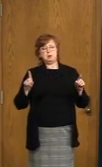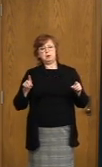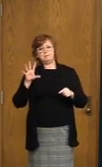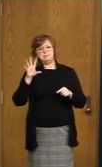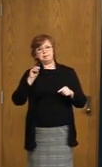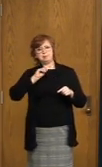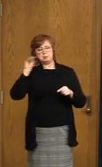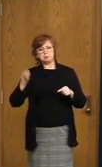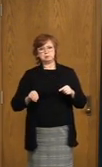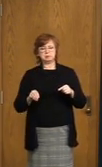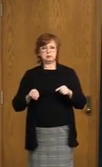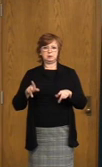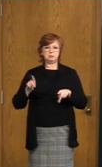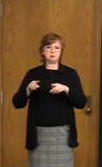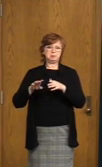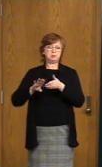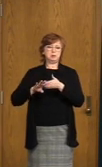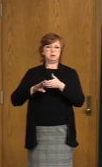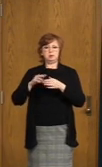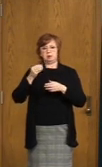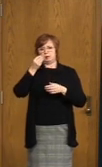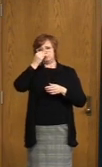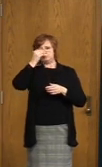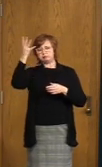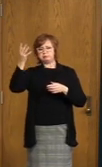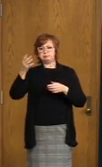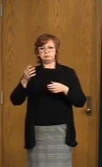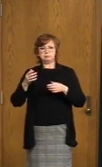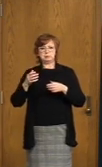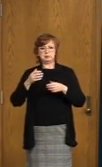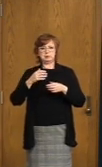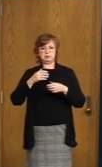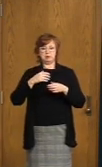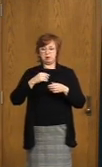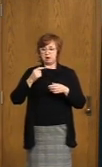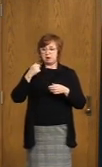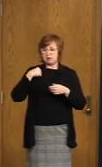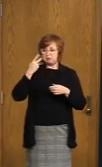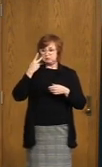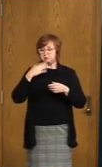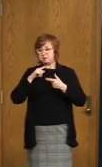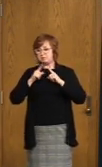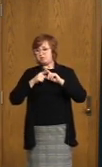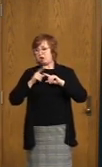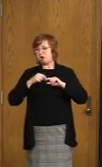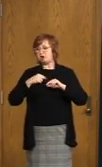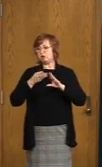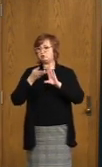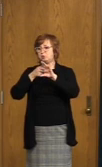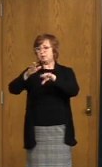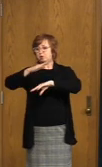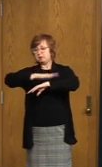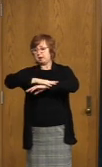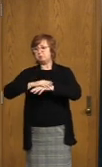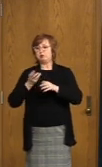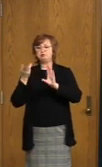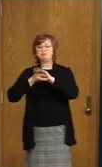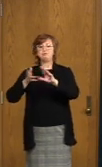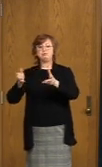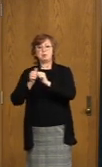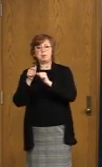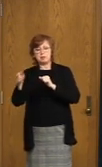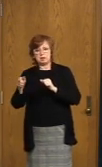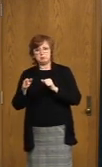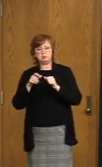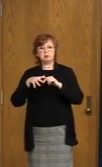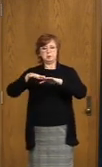doing that, and they're lurching from table to table, even the people who are doing everything right get exposed. And of course,